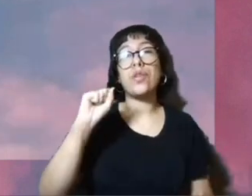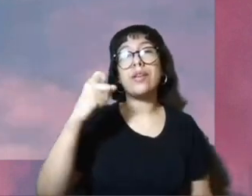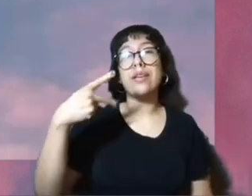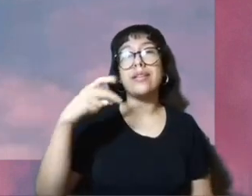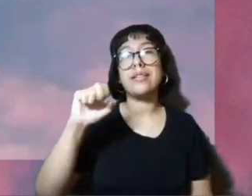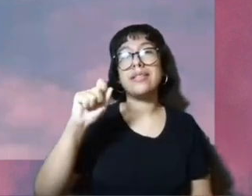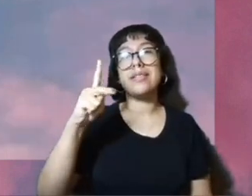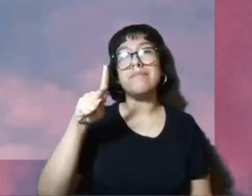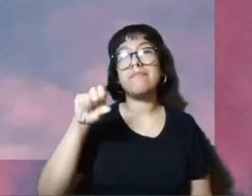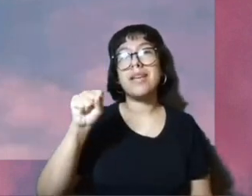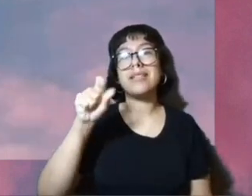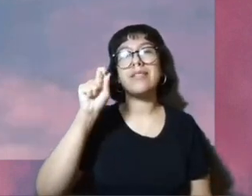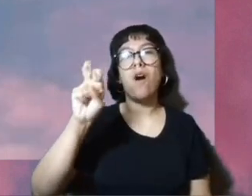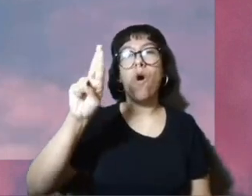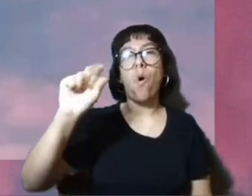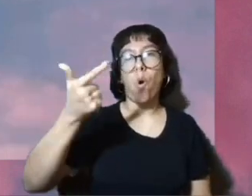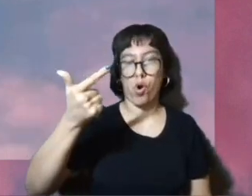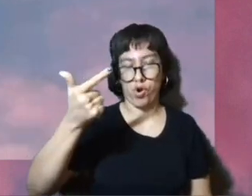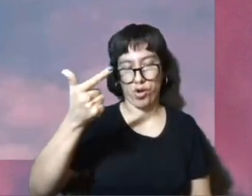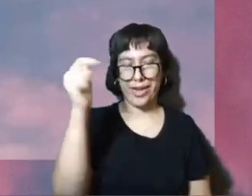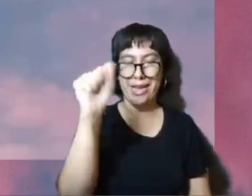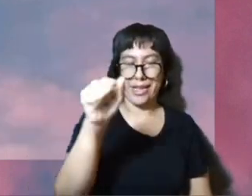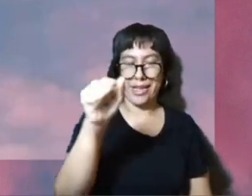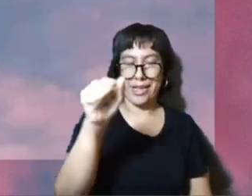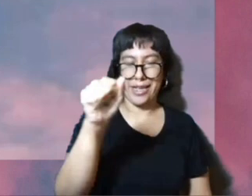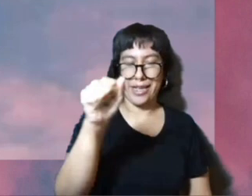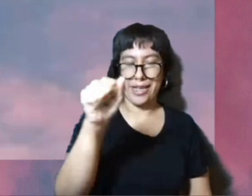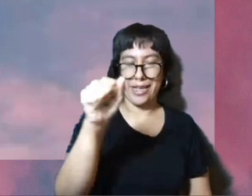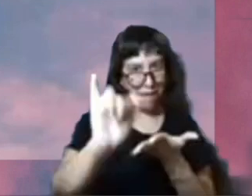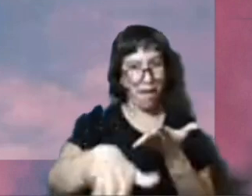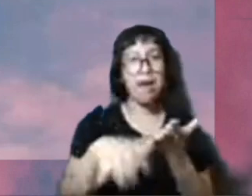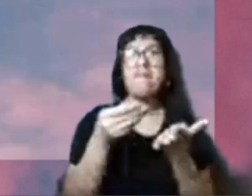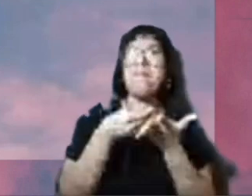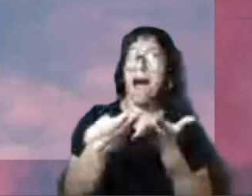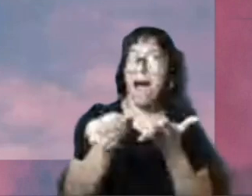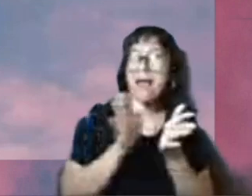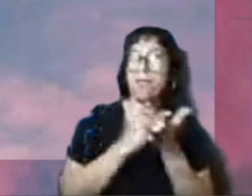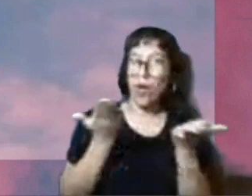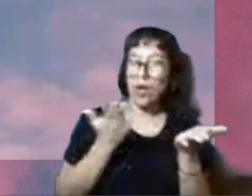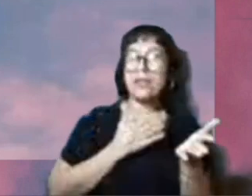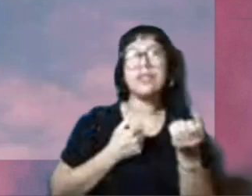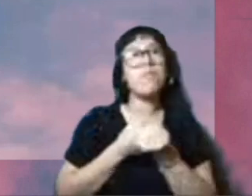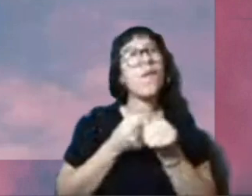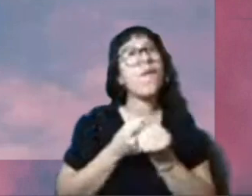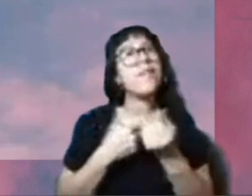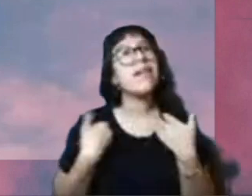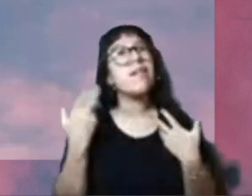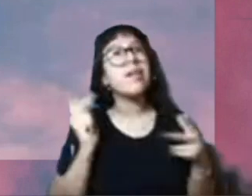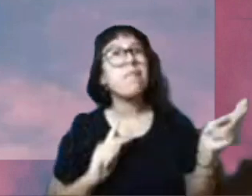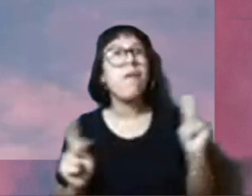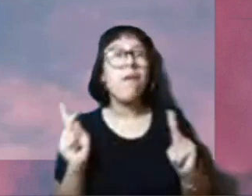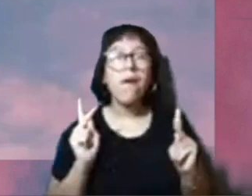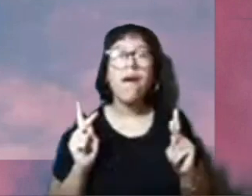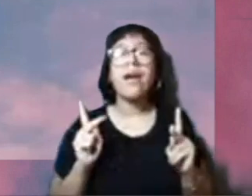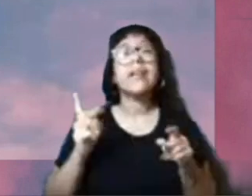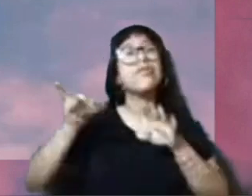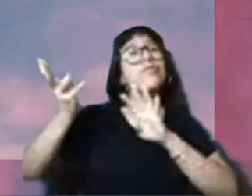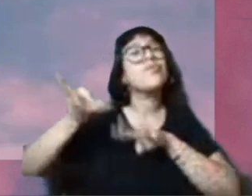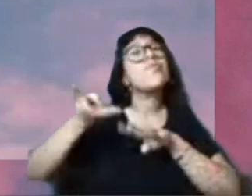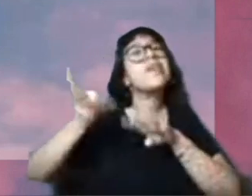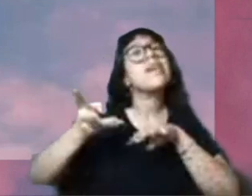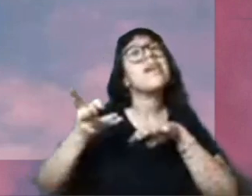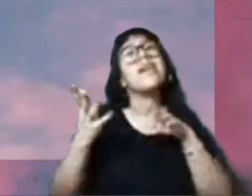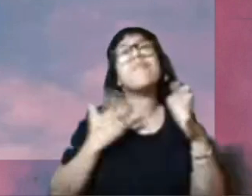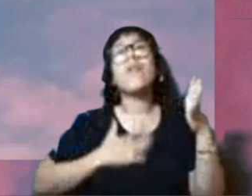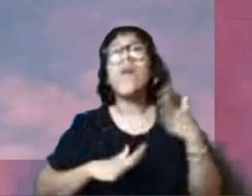shop.youthspeaks.org. So yes, you can buy the thing. Go buy the thing, support these young folks, and go stream some